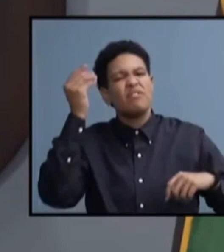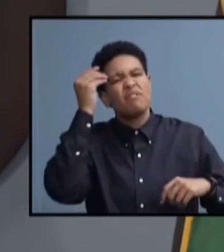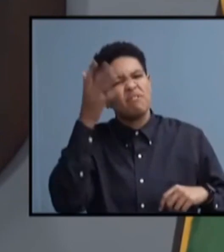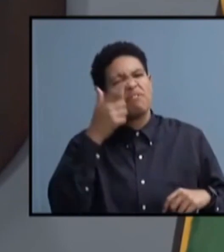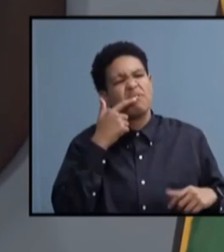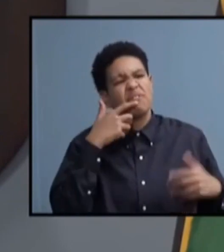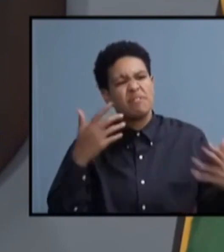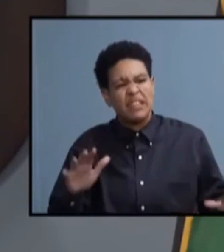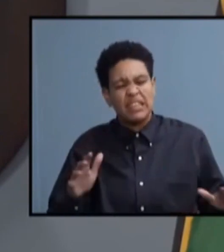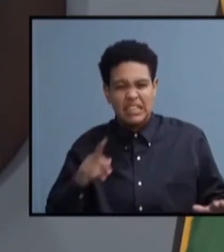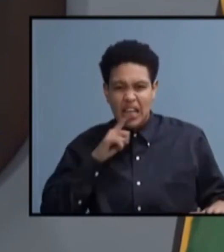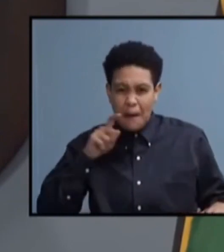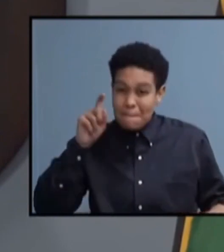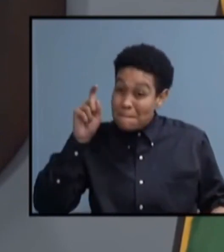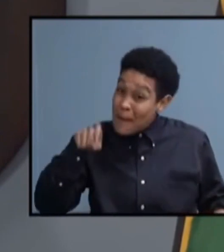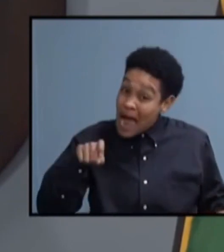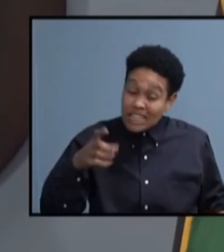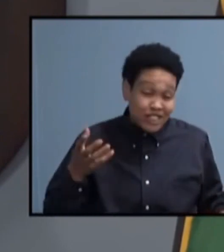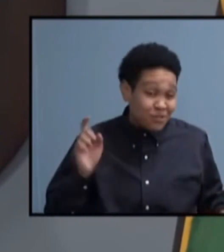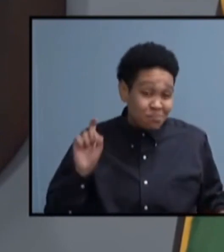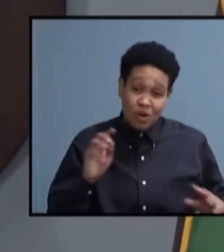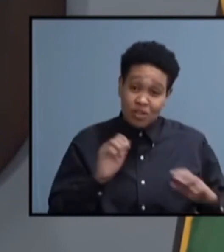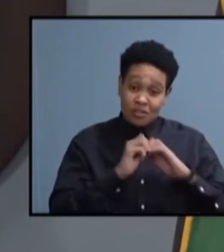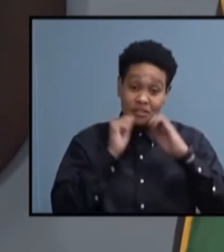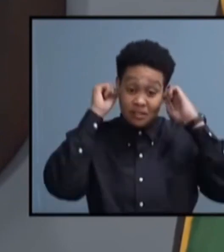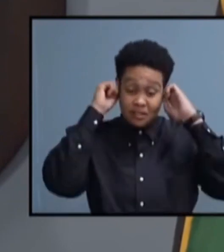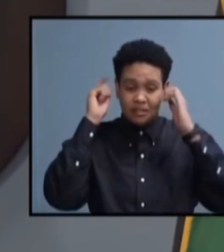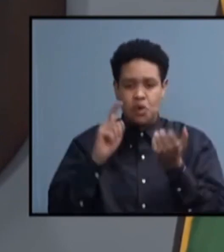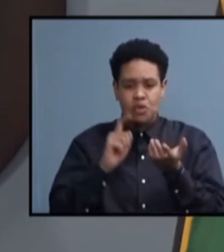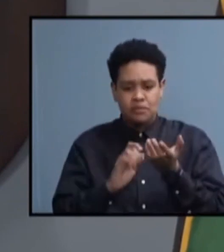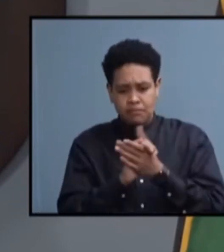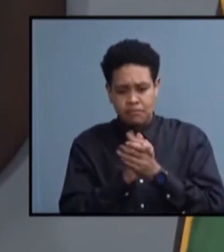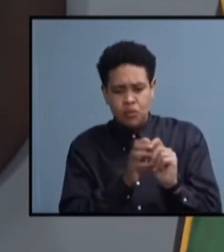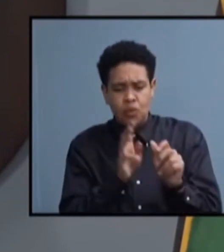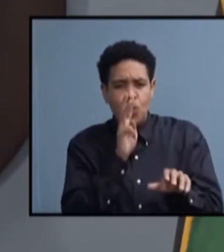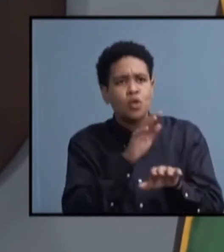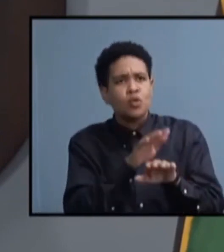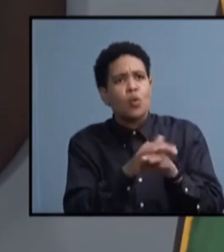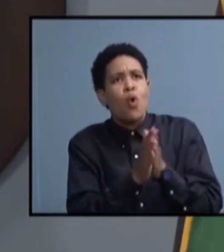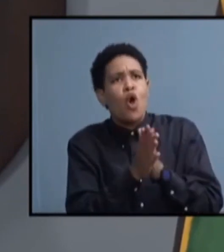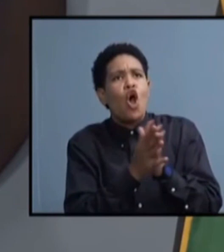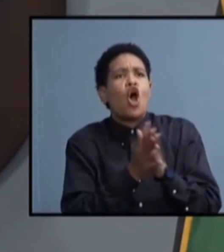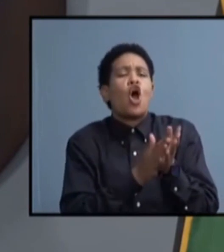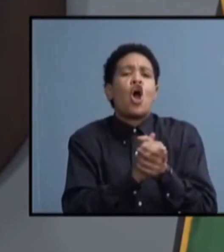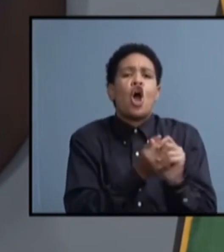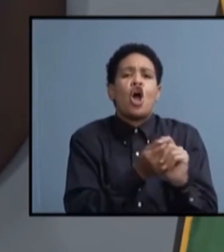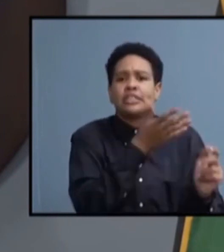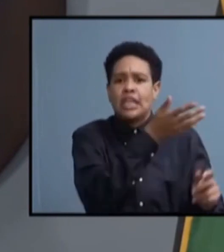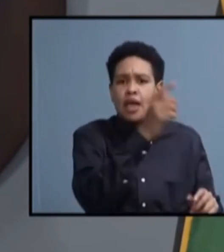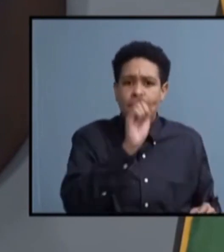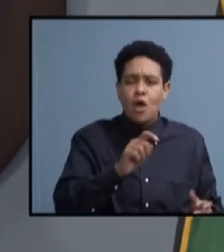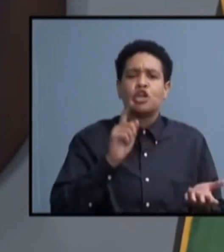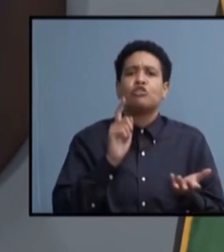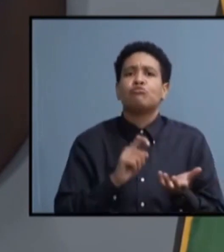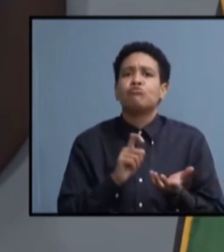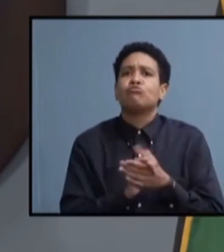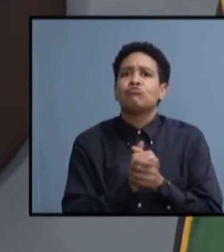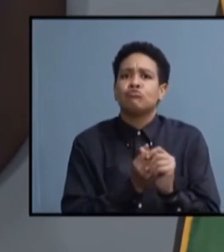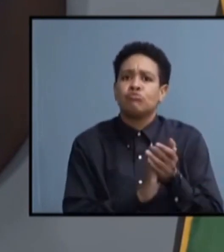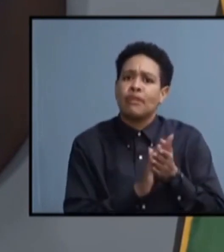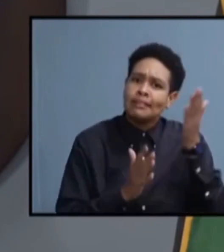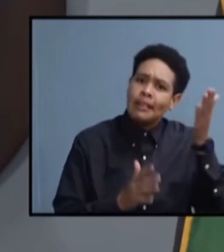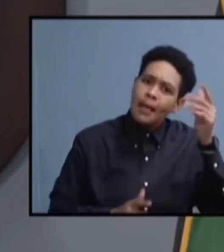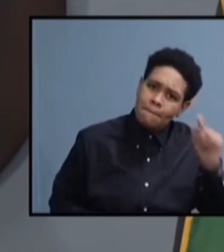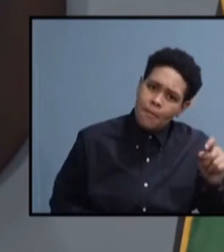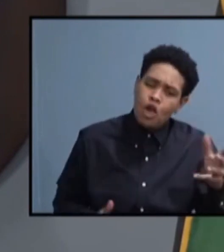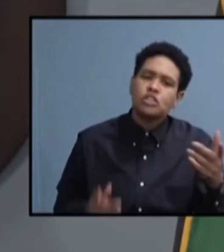mandatory, and a sanitization program must be in place. Hand washing stations and hand sanitizing stations